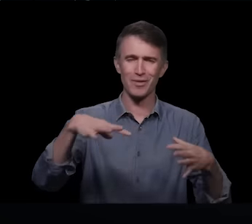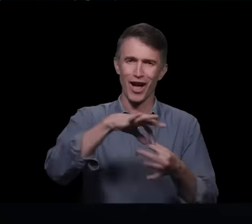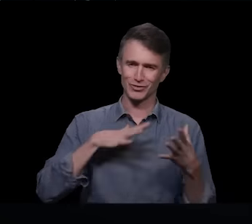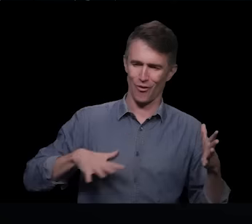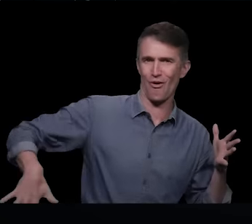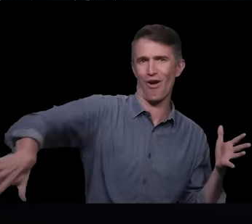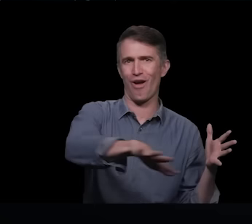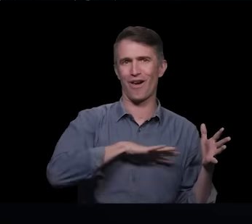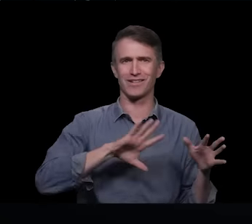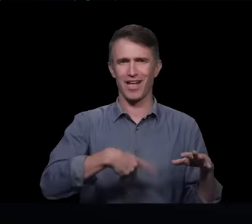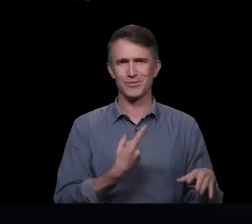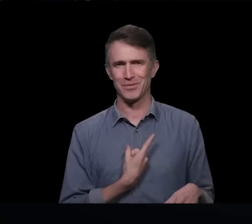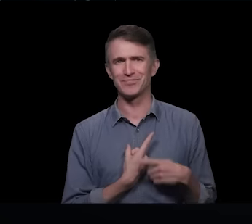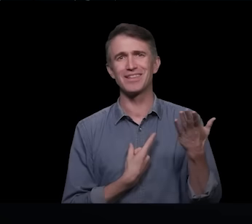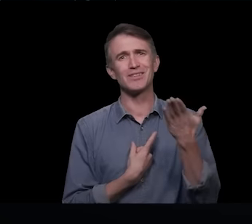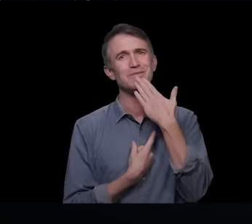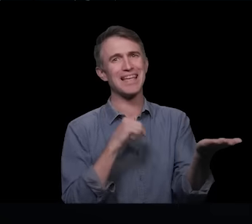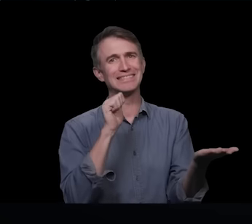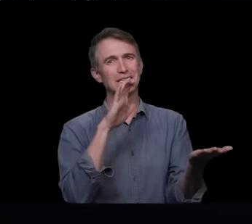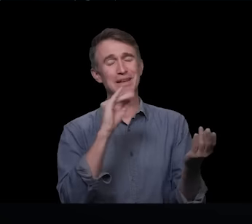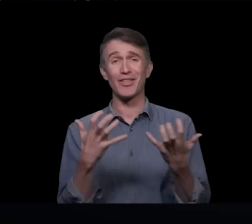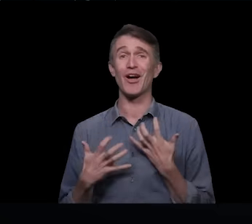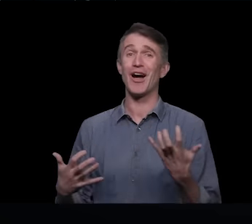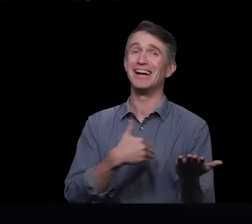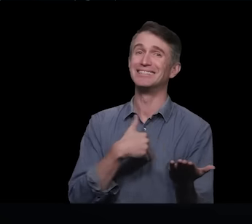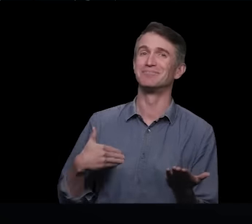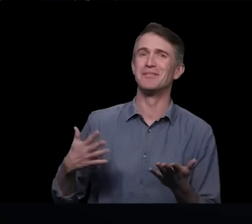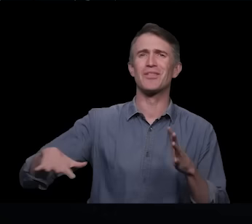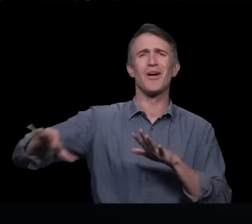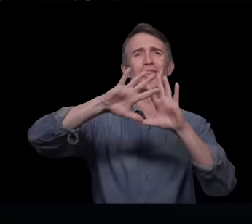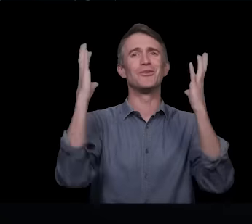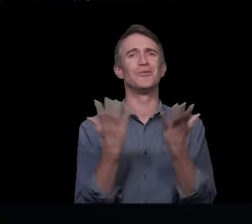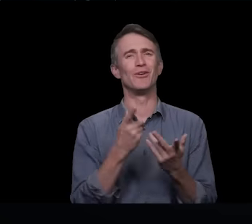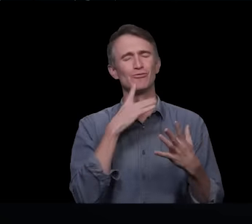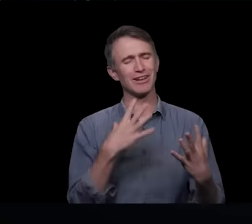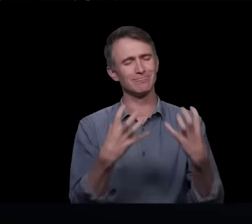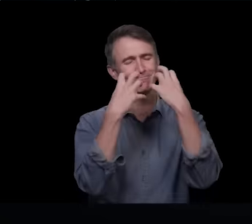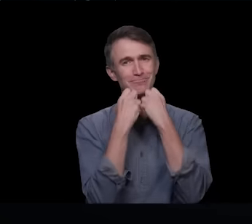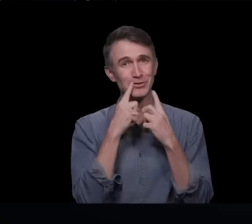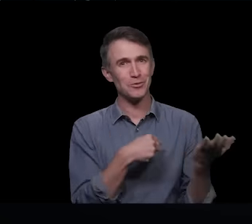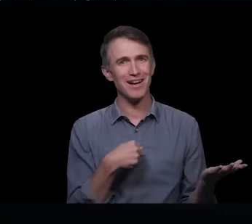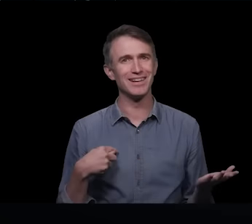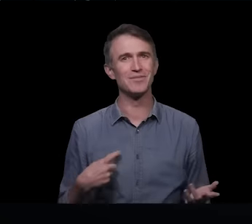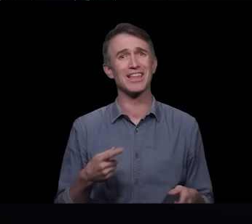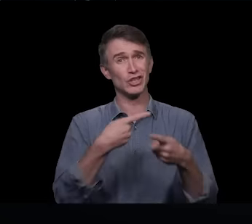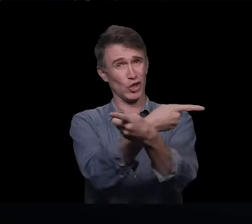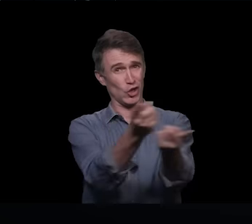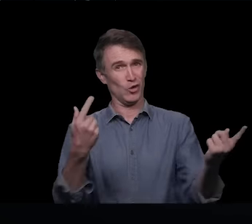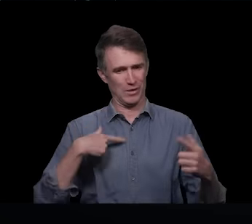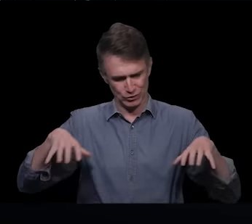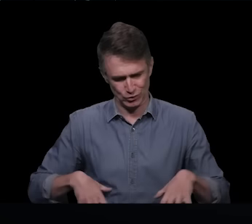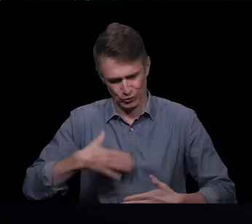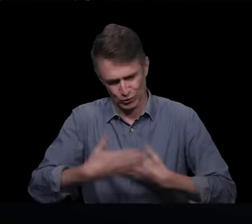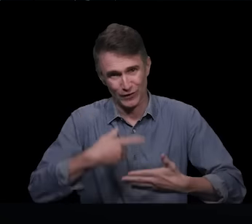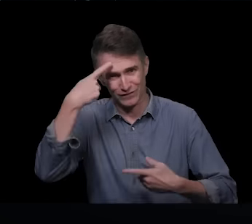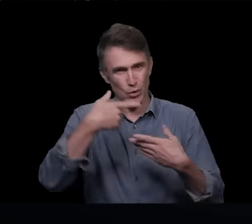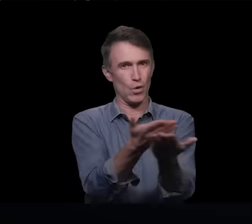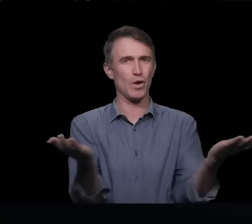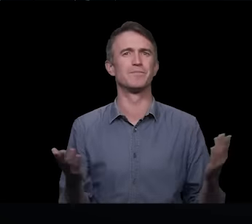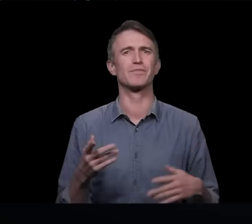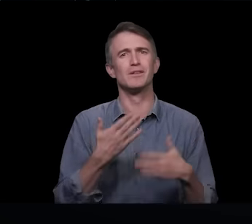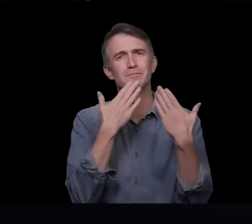to all of us, and the fact that it was bestowed by the ACB and audience members around the world is so meaningful to us. It's you who we do this for,